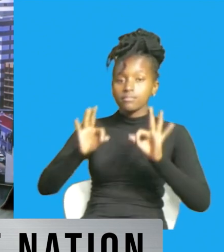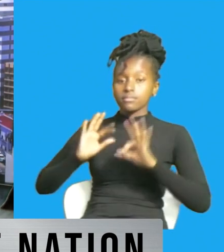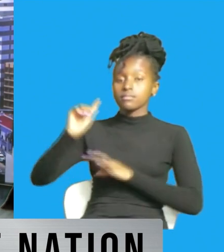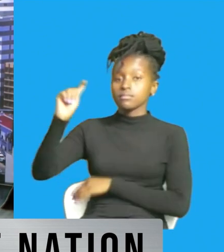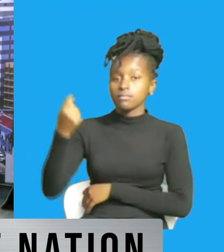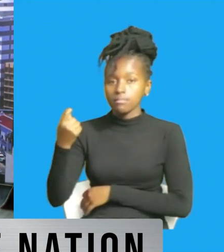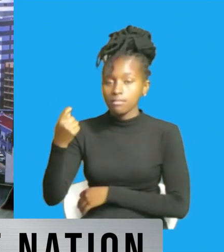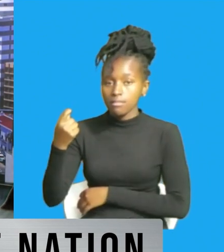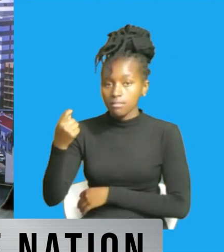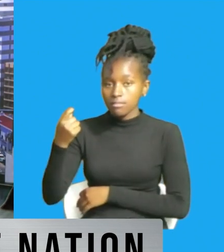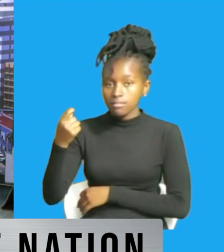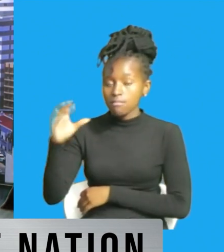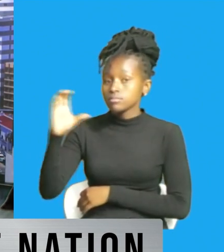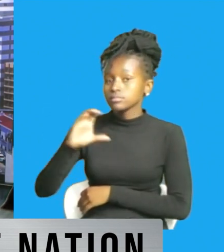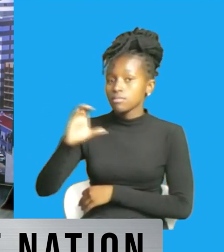what?